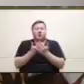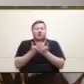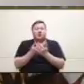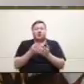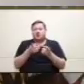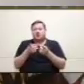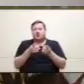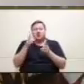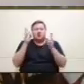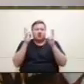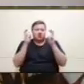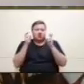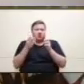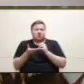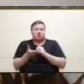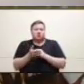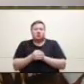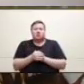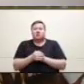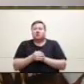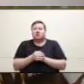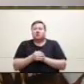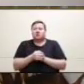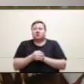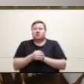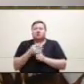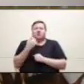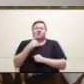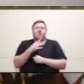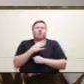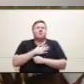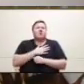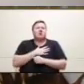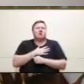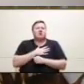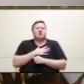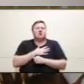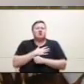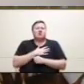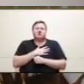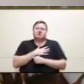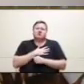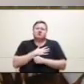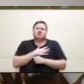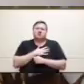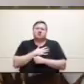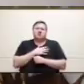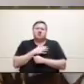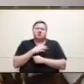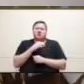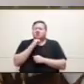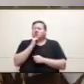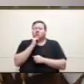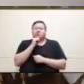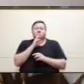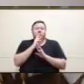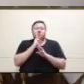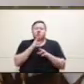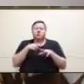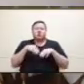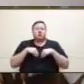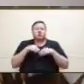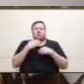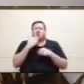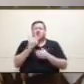with this issue. So for me, that is no thanks to us in terms of your response. Thank